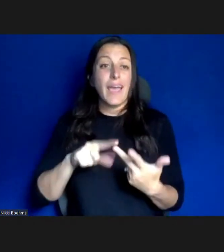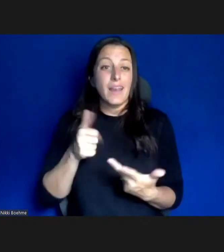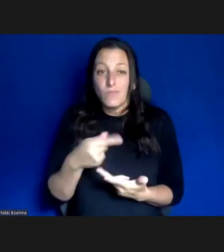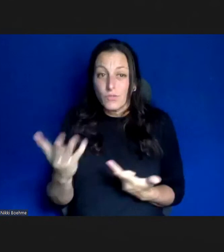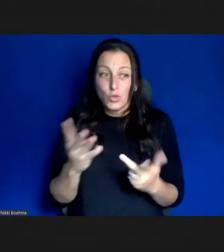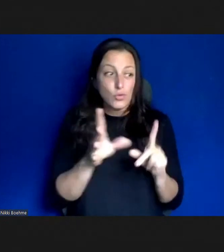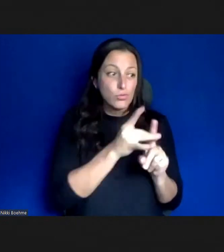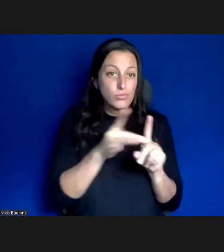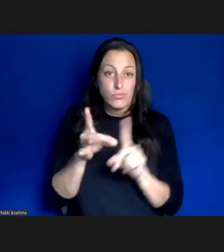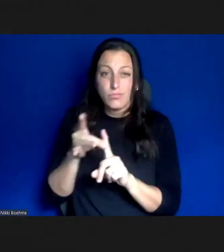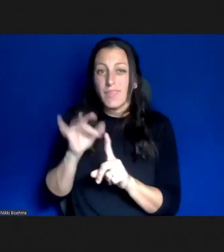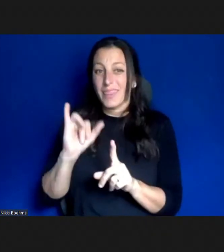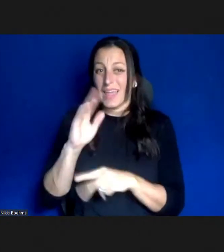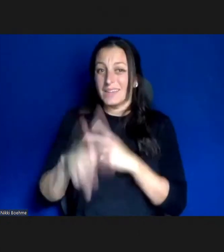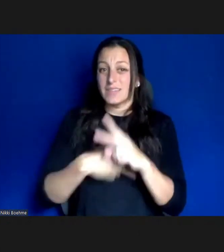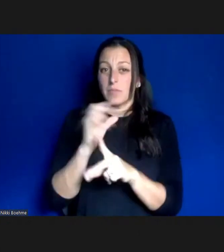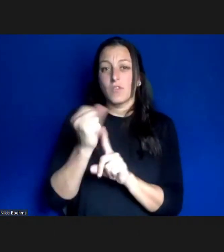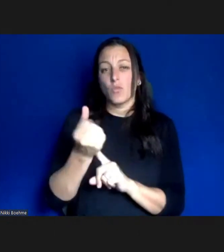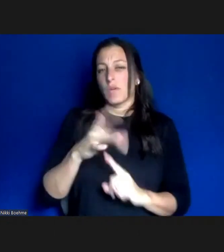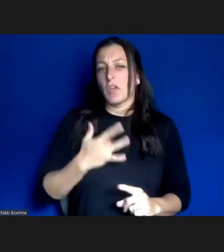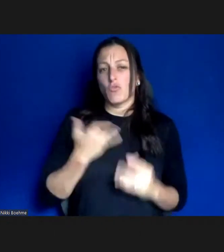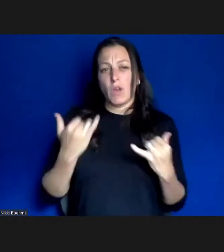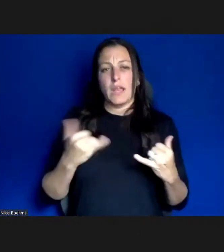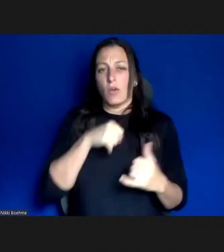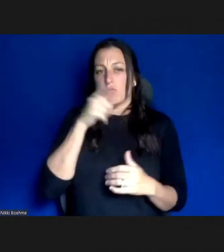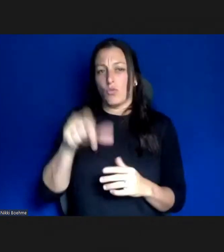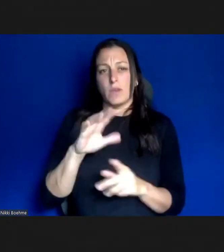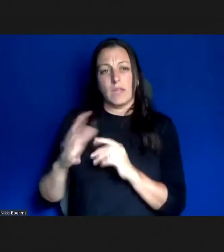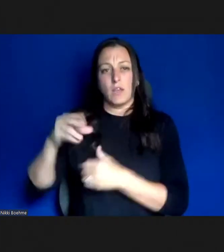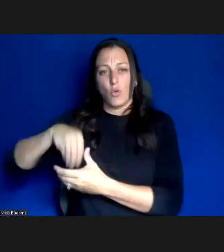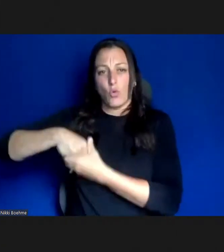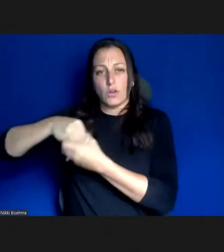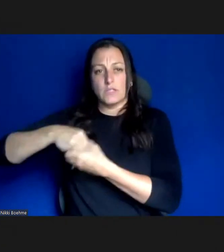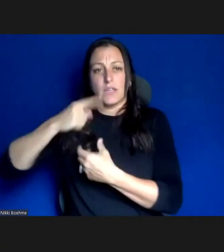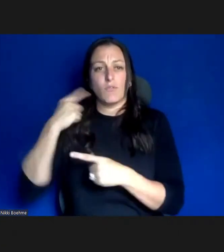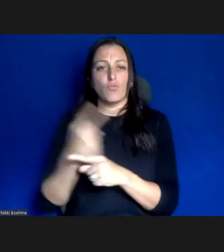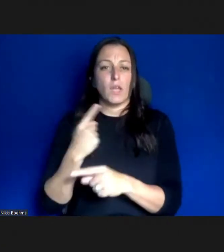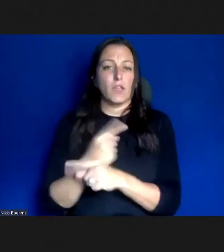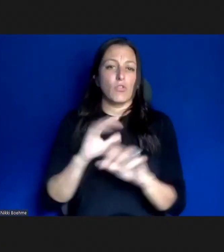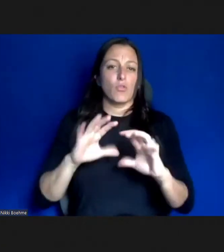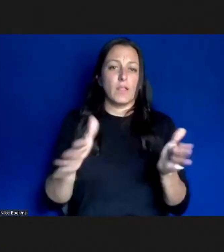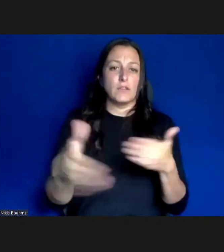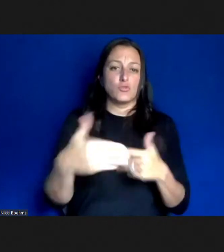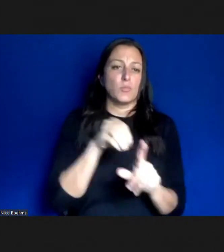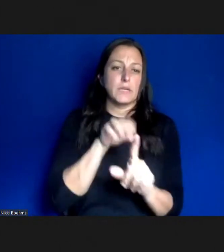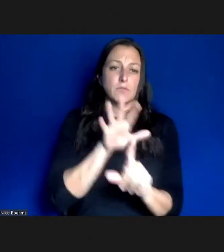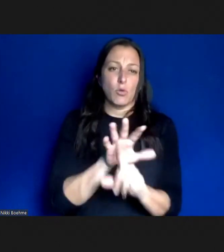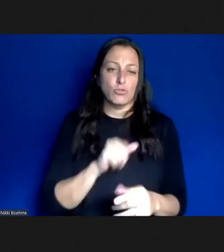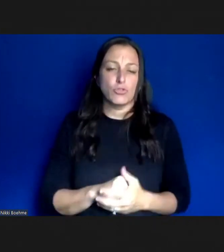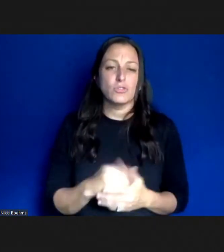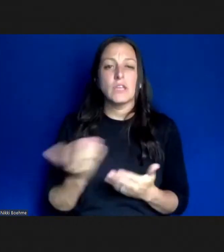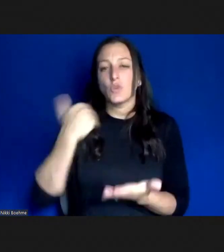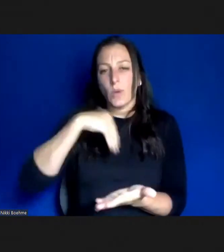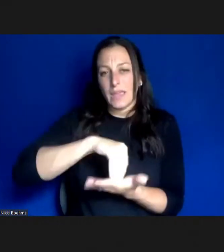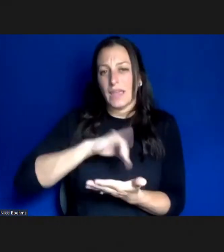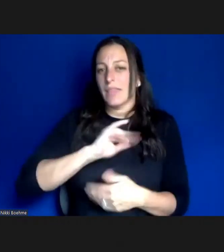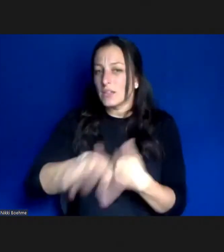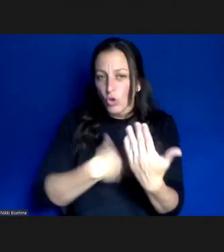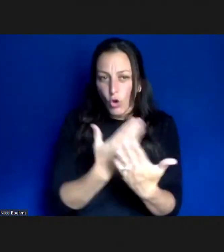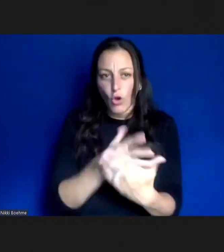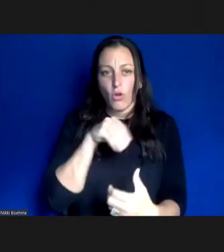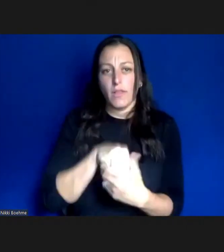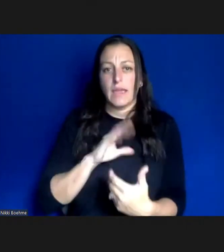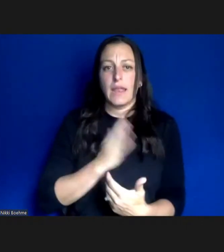we do feel that quarantine would not be necessary at this point for routine classroom exposures. And again, that is all in our